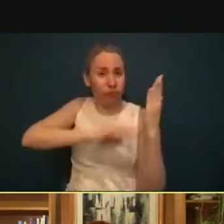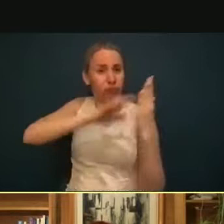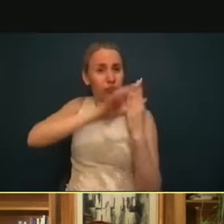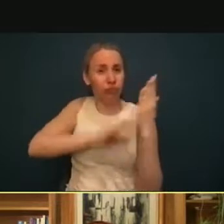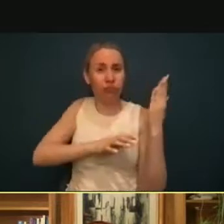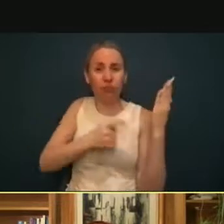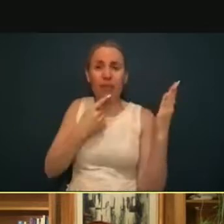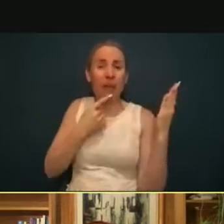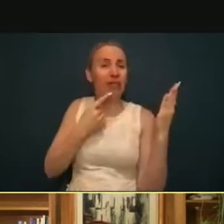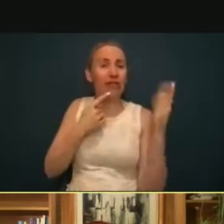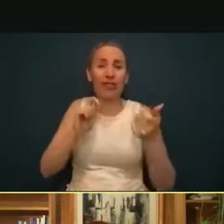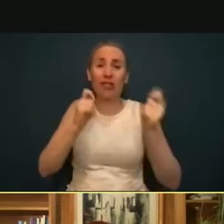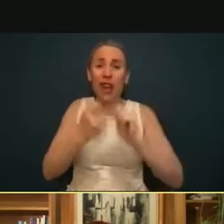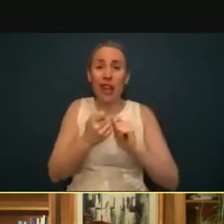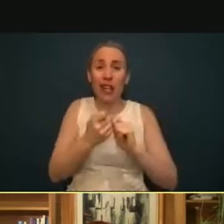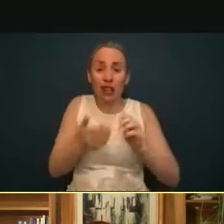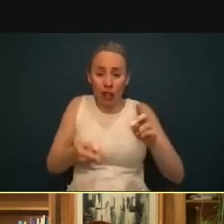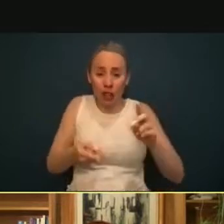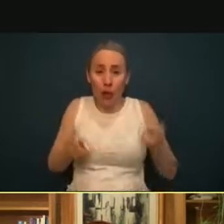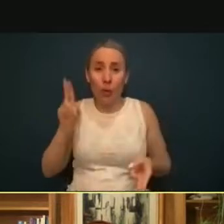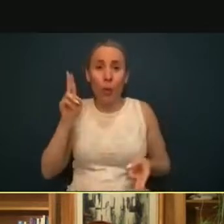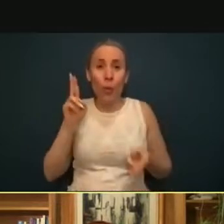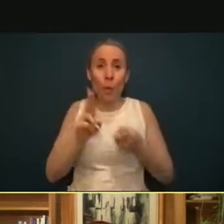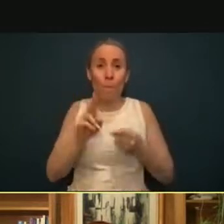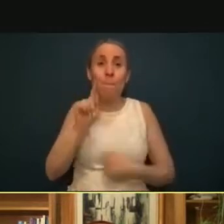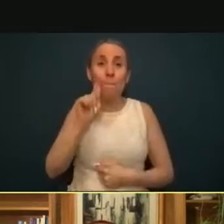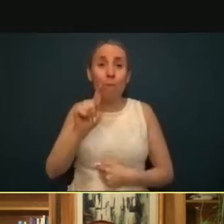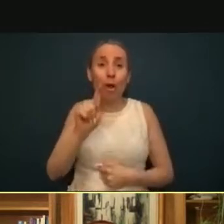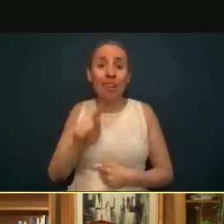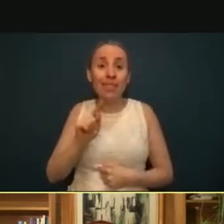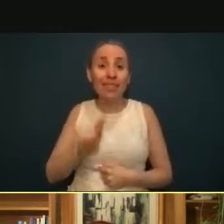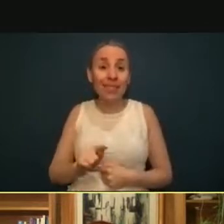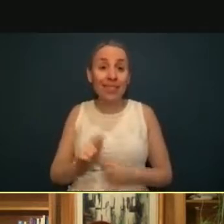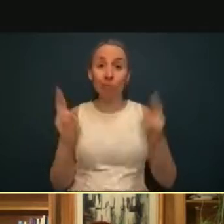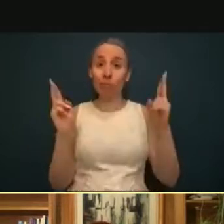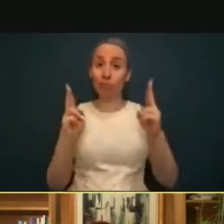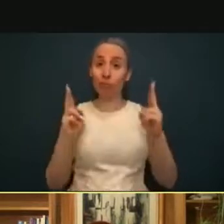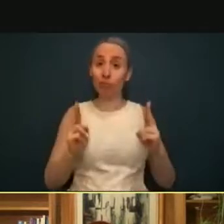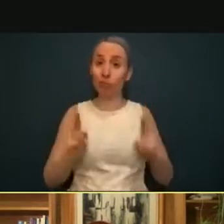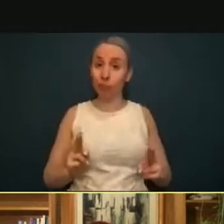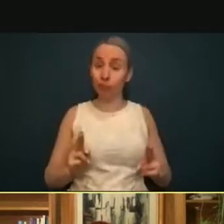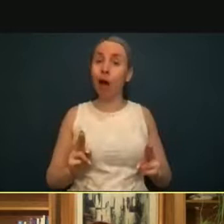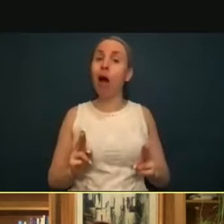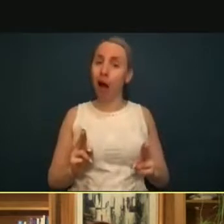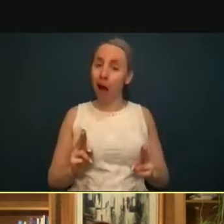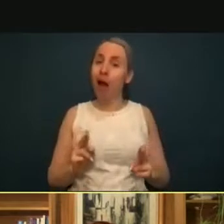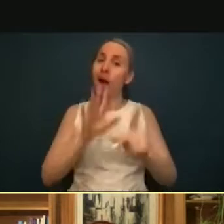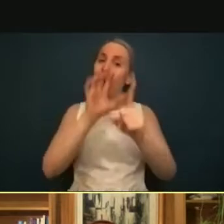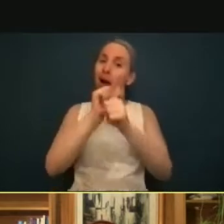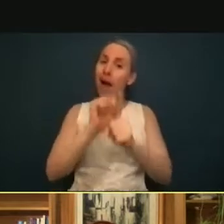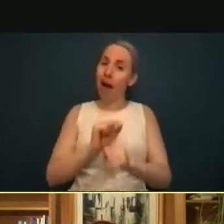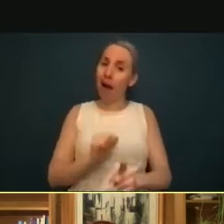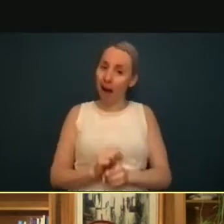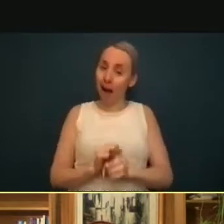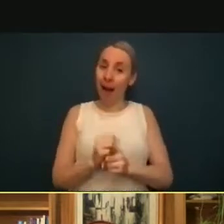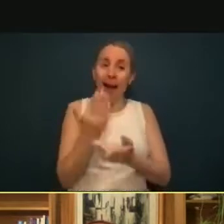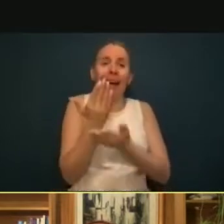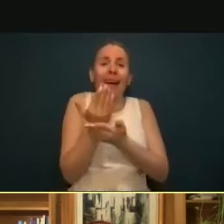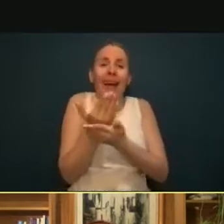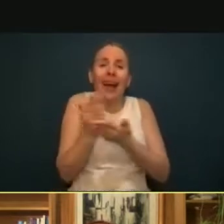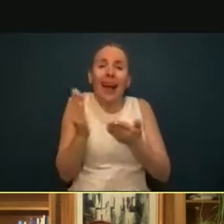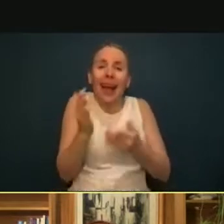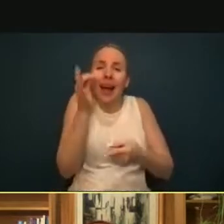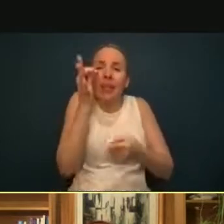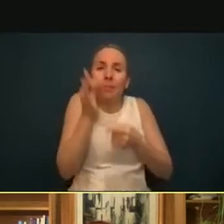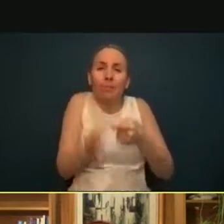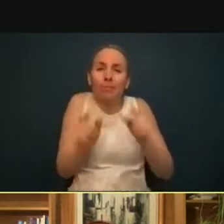just bullet pointing those messages that you want to get across, making sure that your sentences are concise,